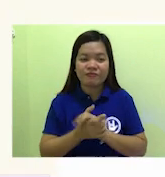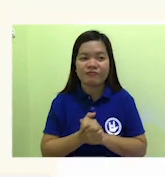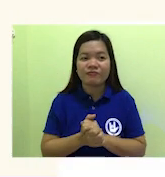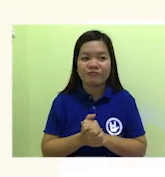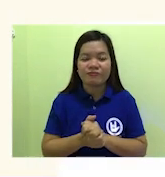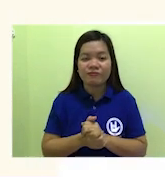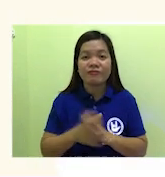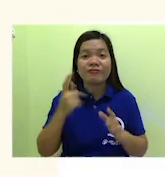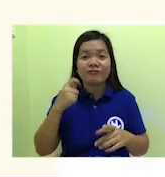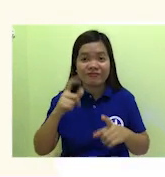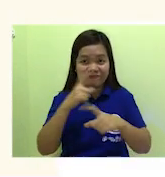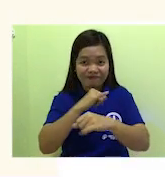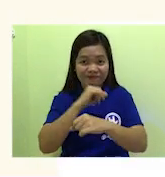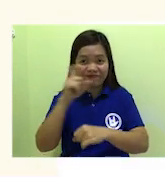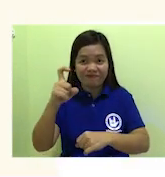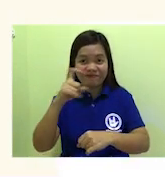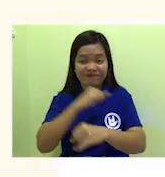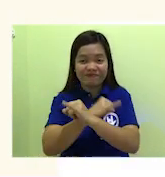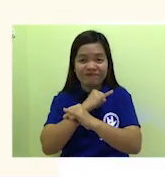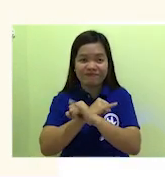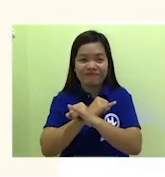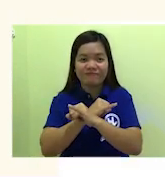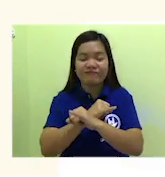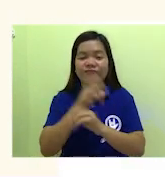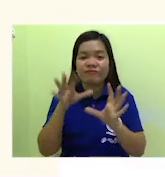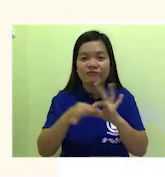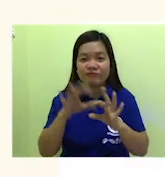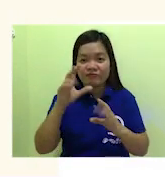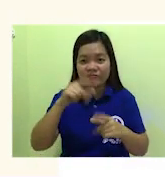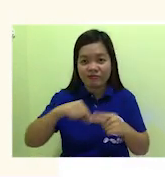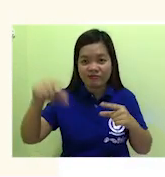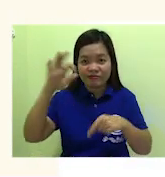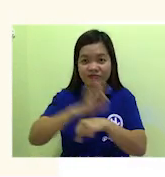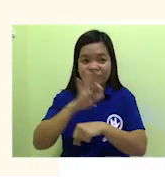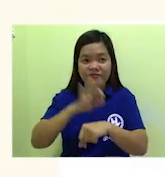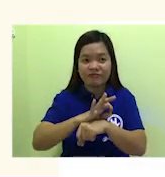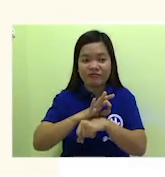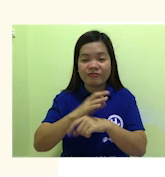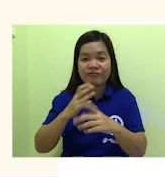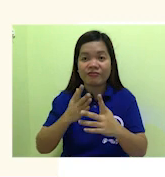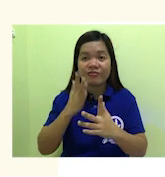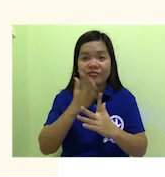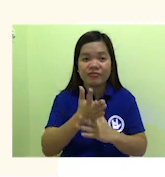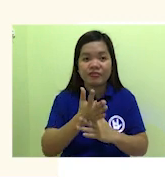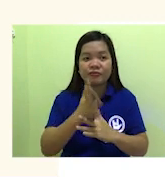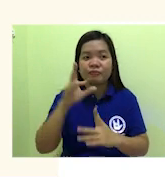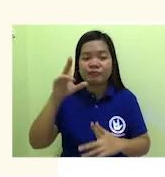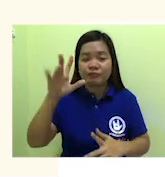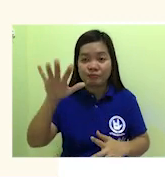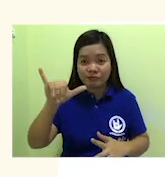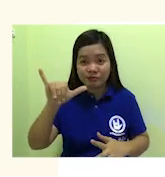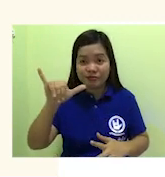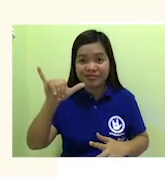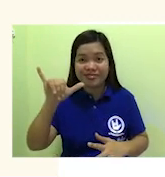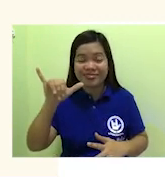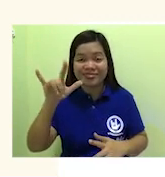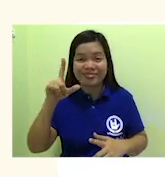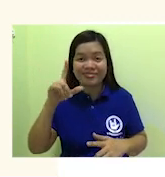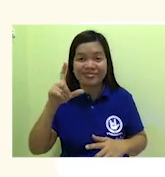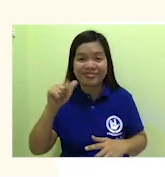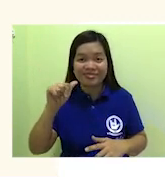Number five, the x-intercepts of a quadratic function are the points where the graph crosses the